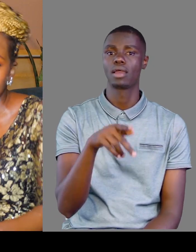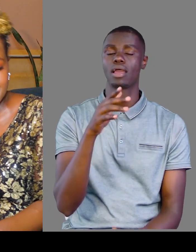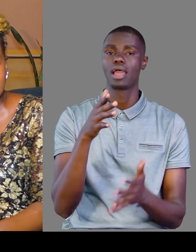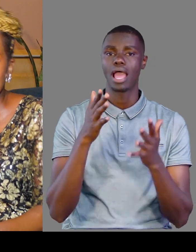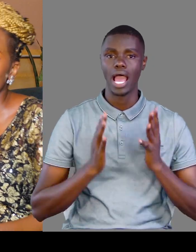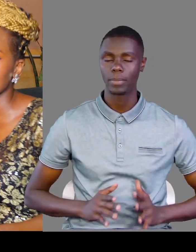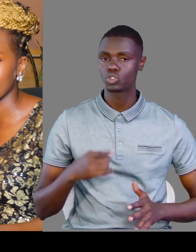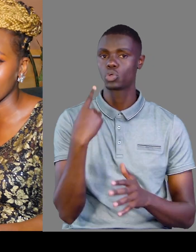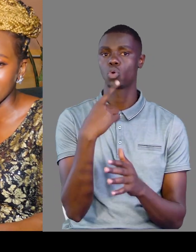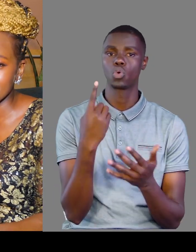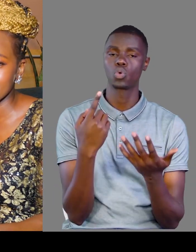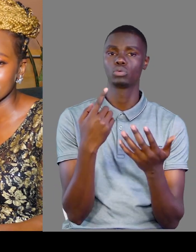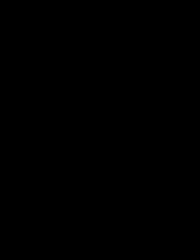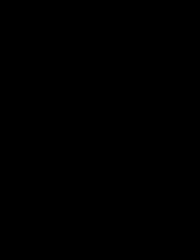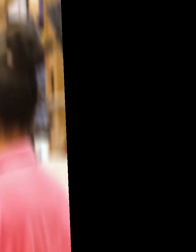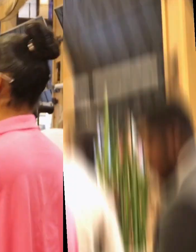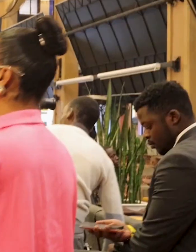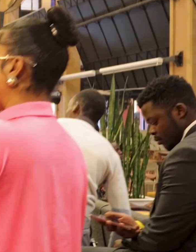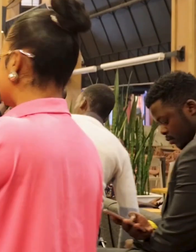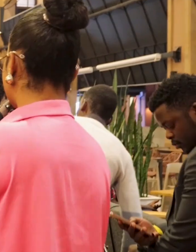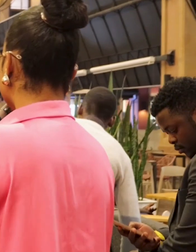Iconic Space. So watch out for that.